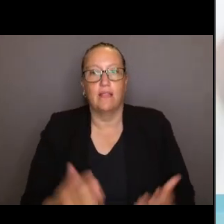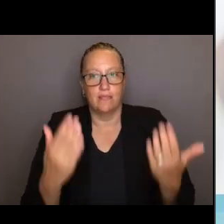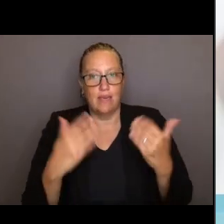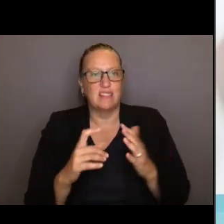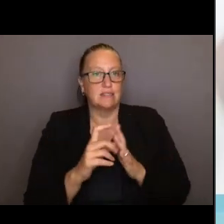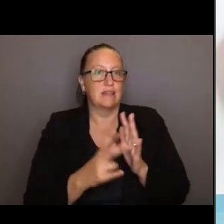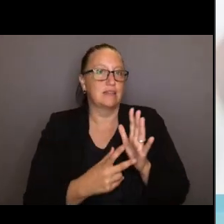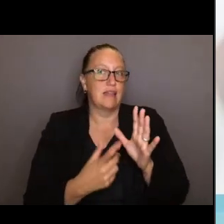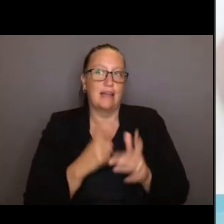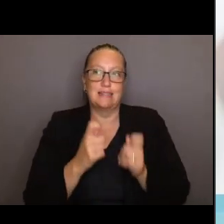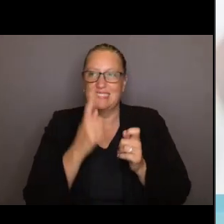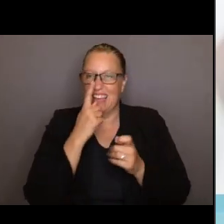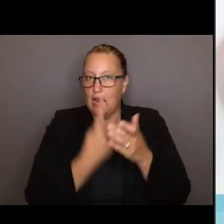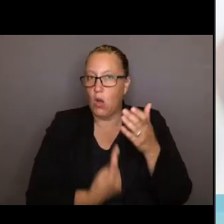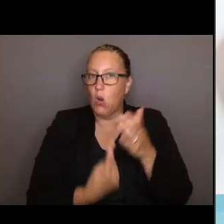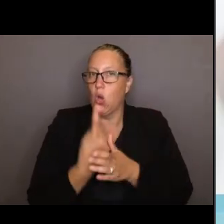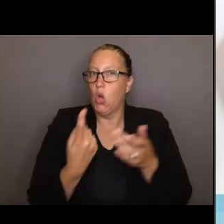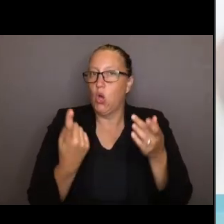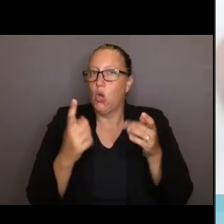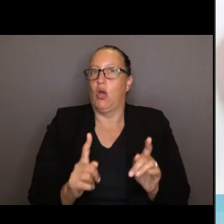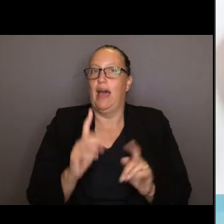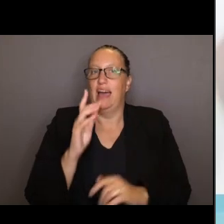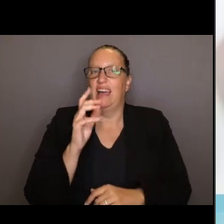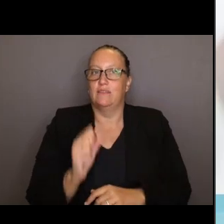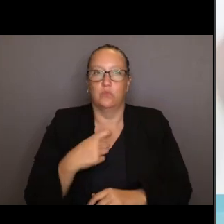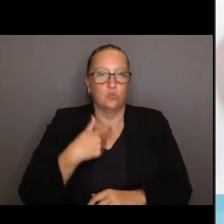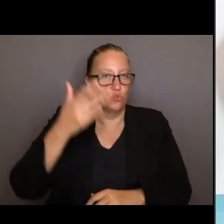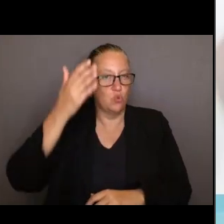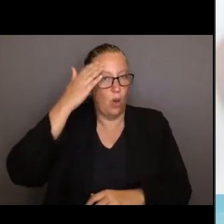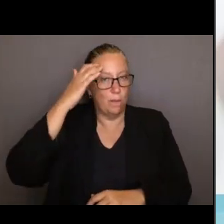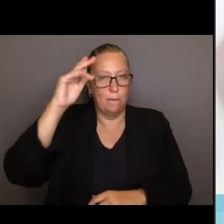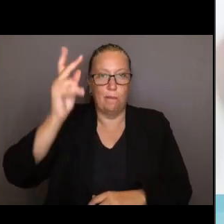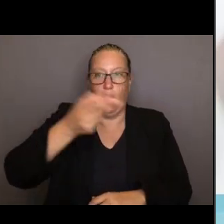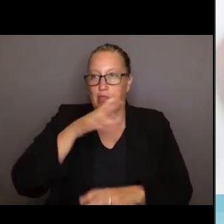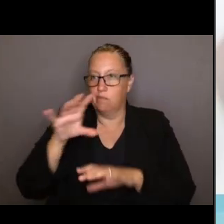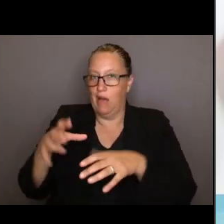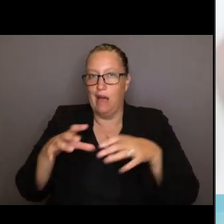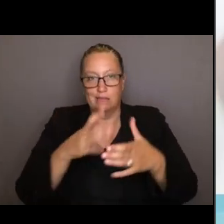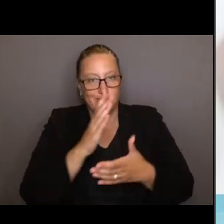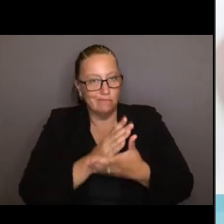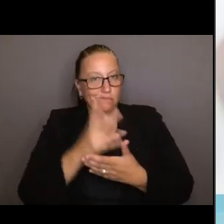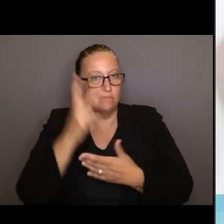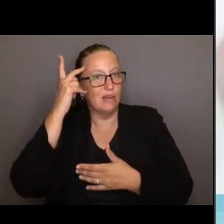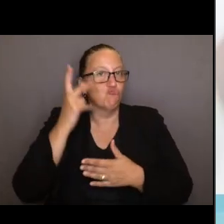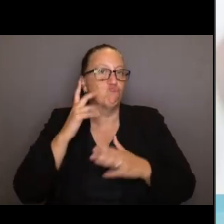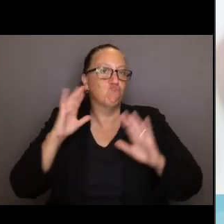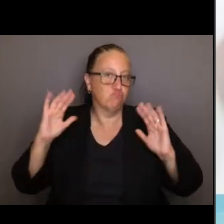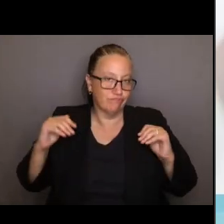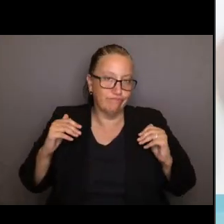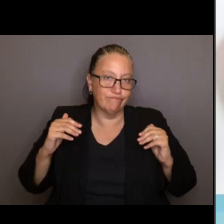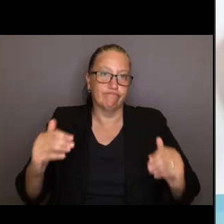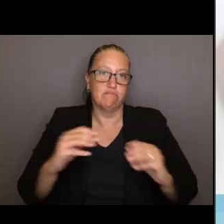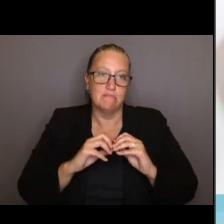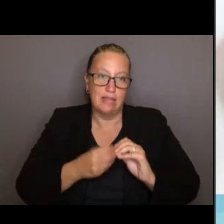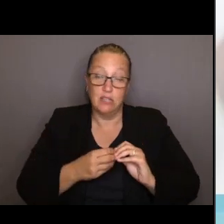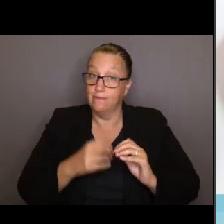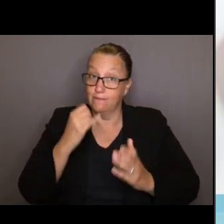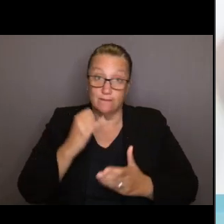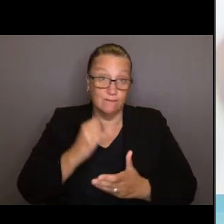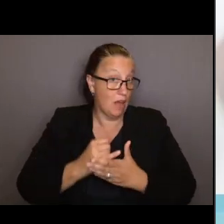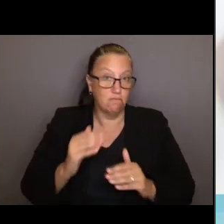and then if we definitely know that both parties are parents, then mediation can occur, and then filing that go down the family court